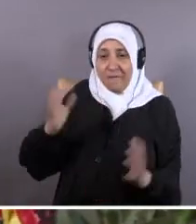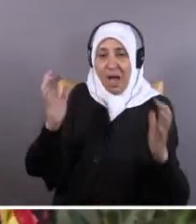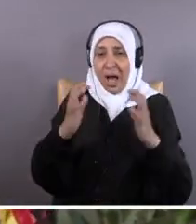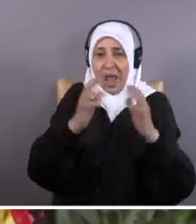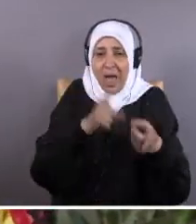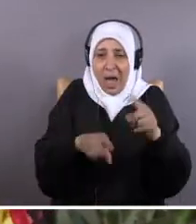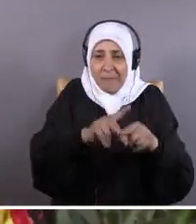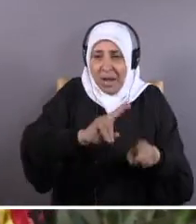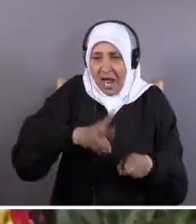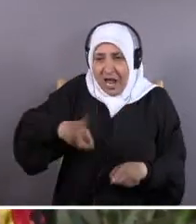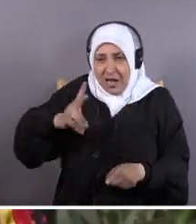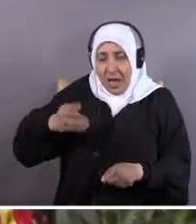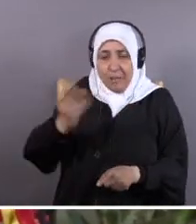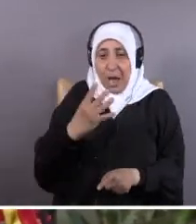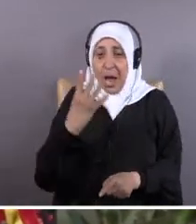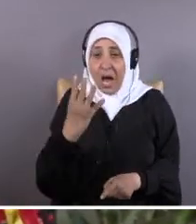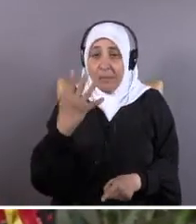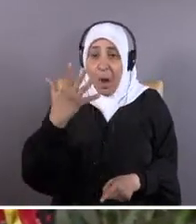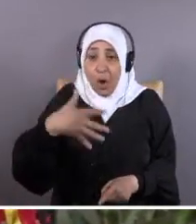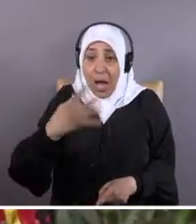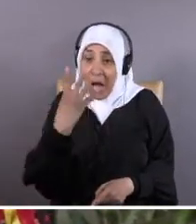different languages.